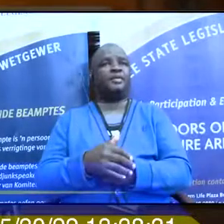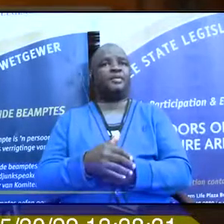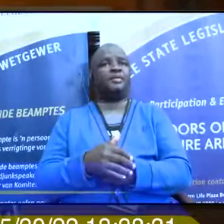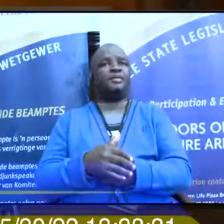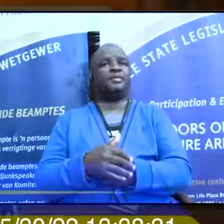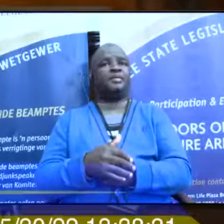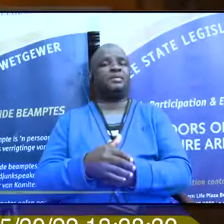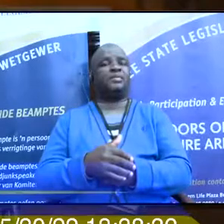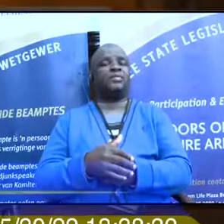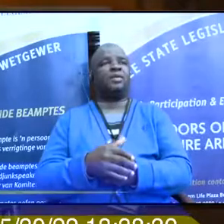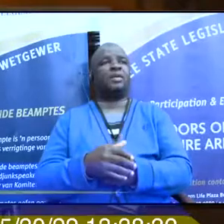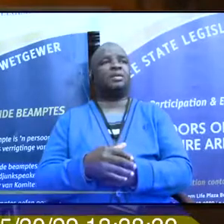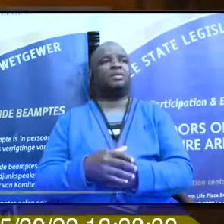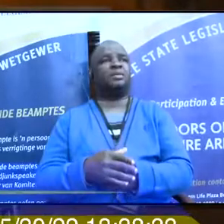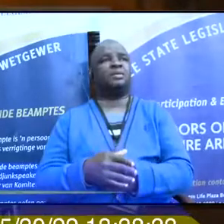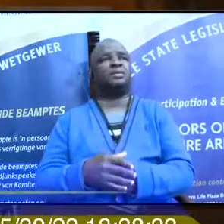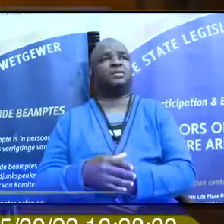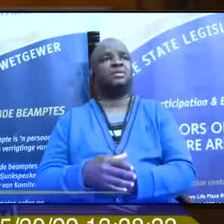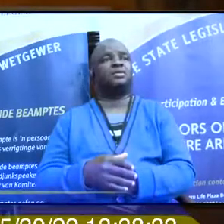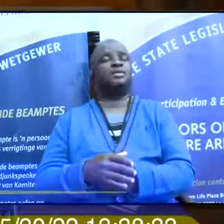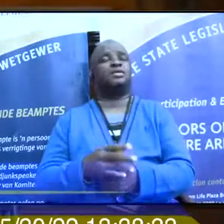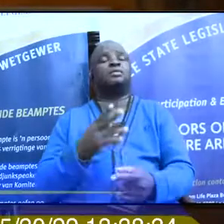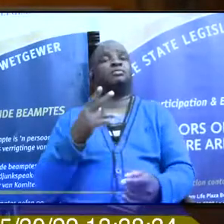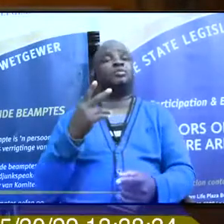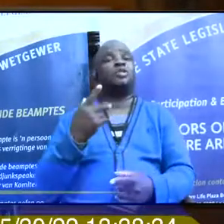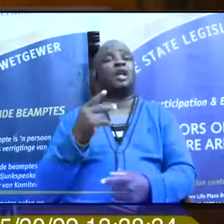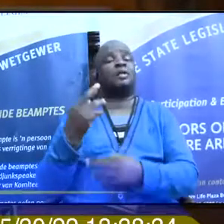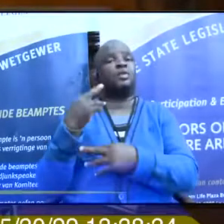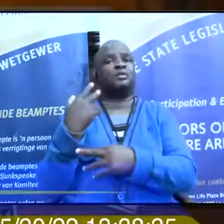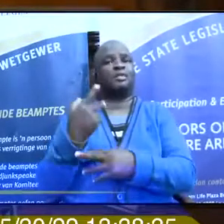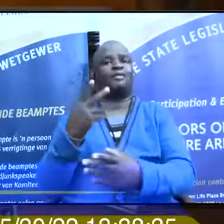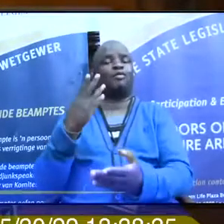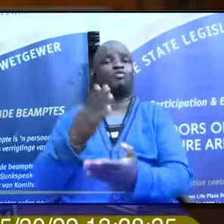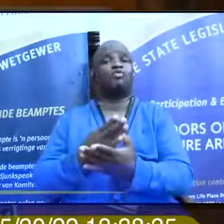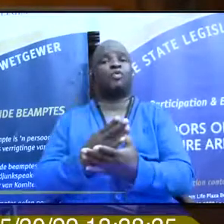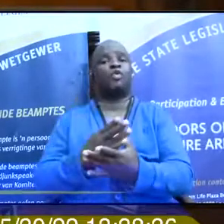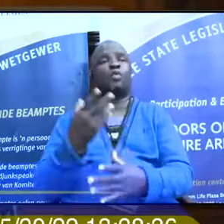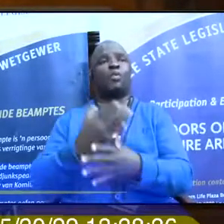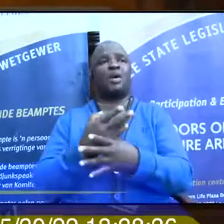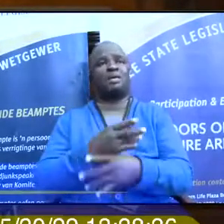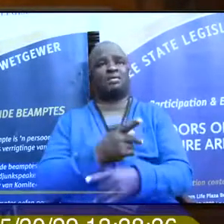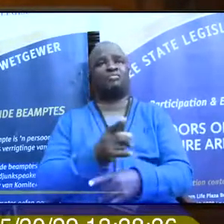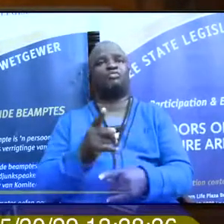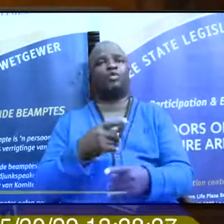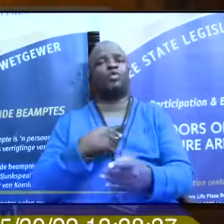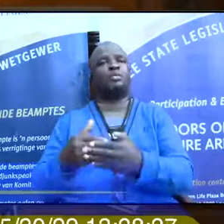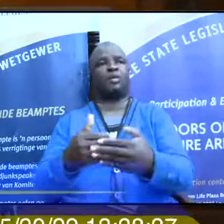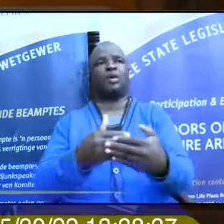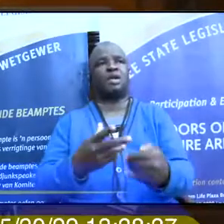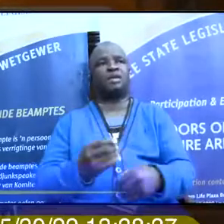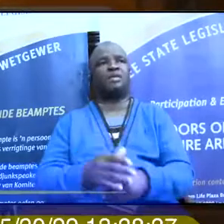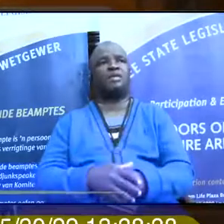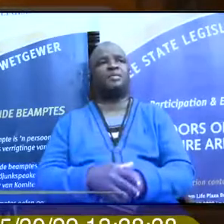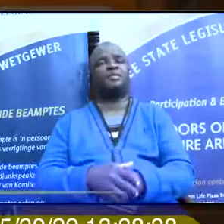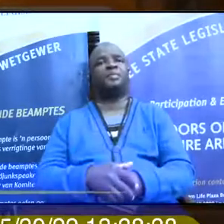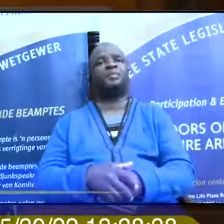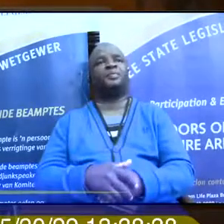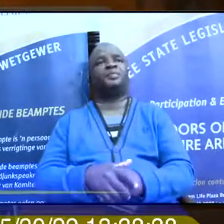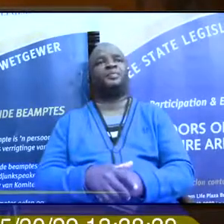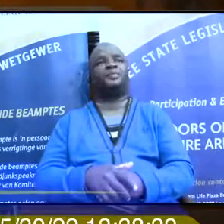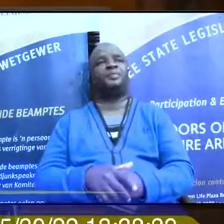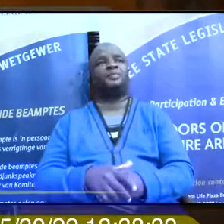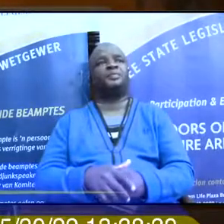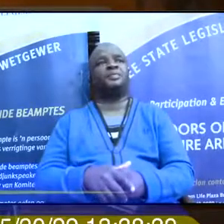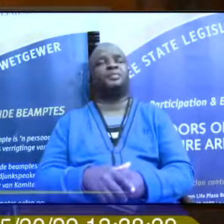to yet to ensure that those workers they are they are protected we are sitting